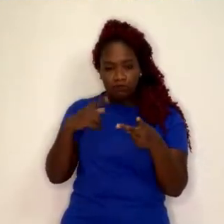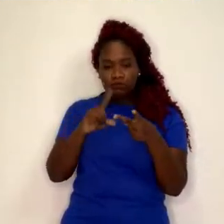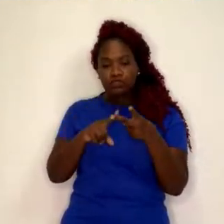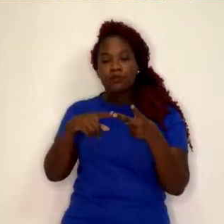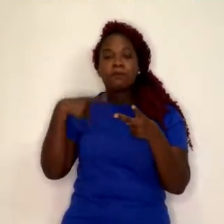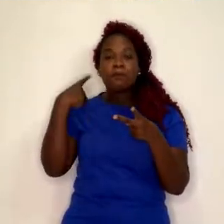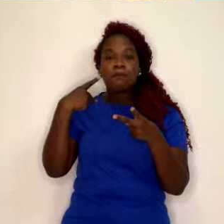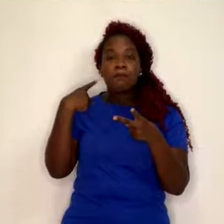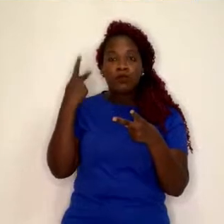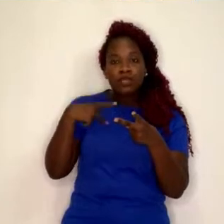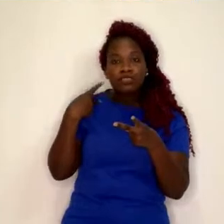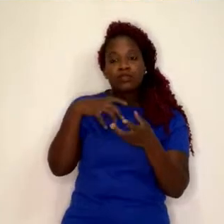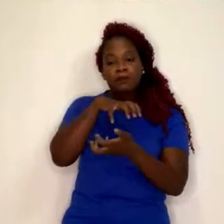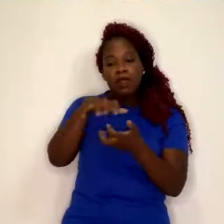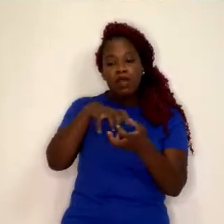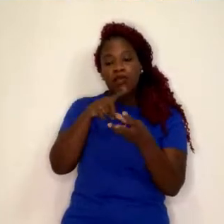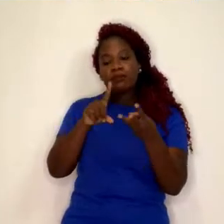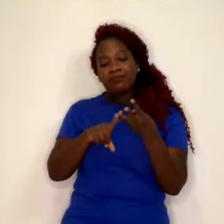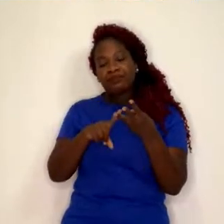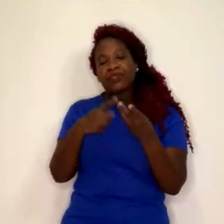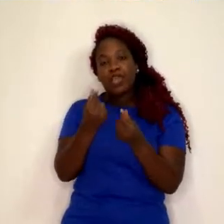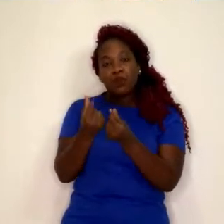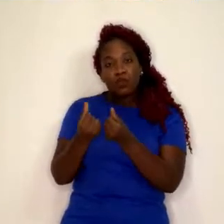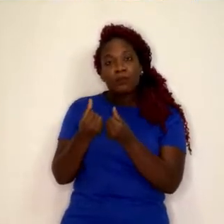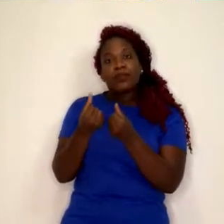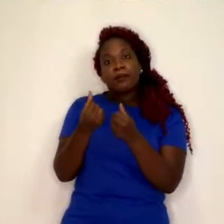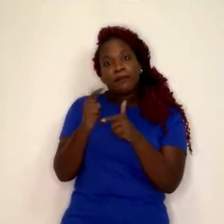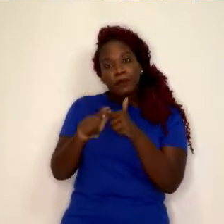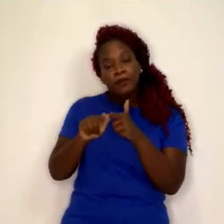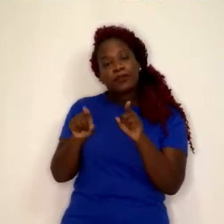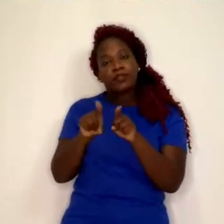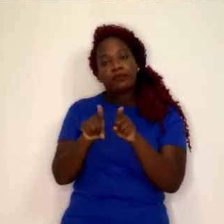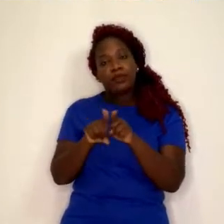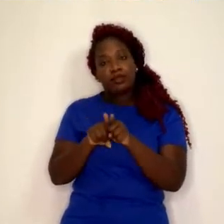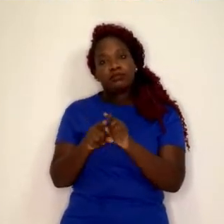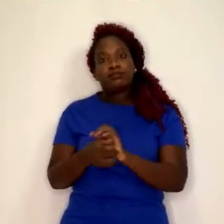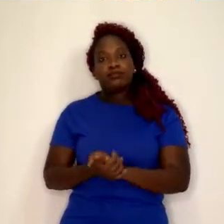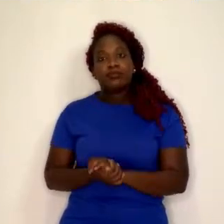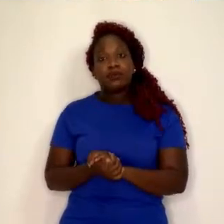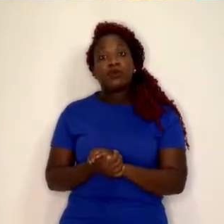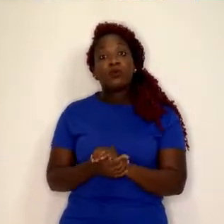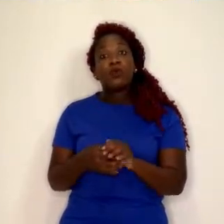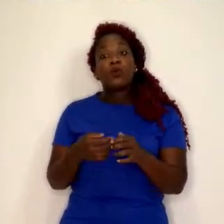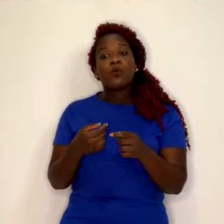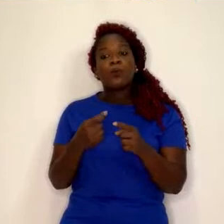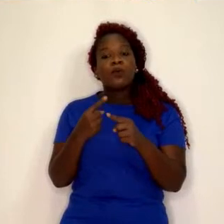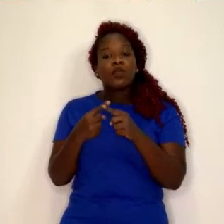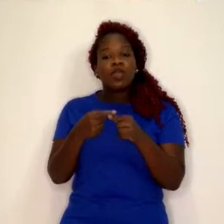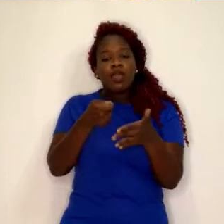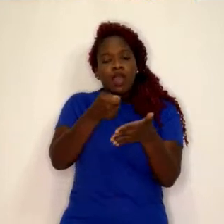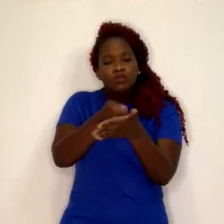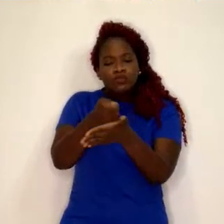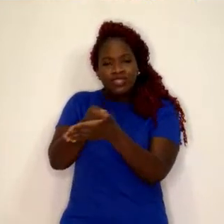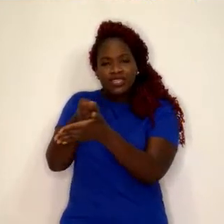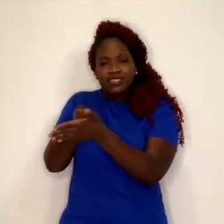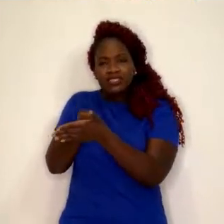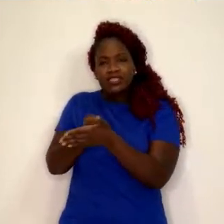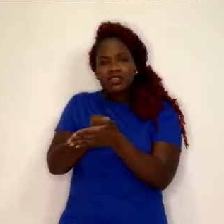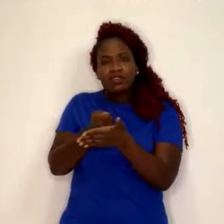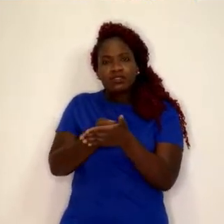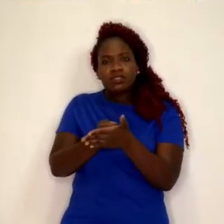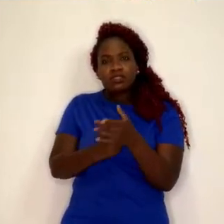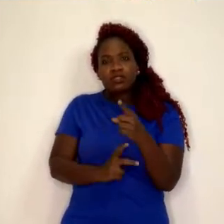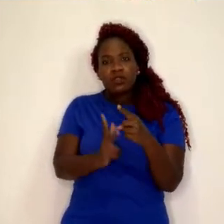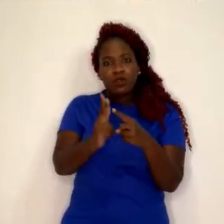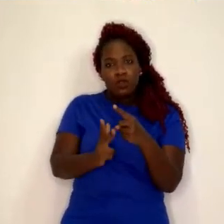been undergoing an economic and political crisis in light of this austerity policies